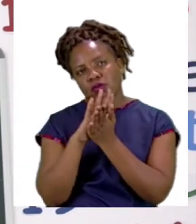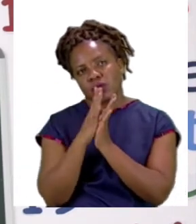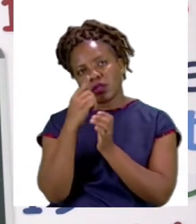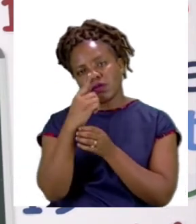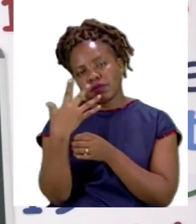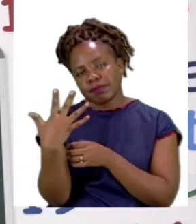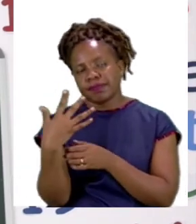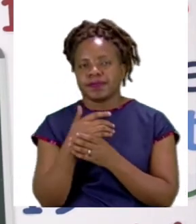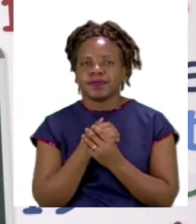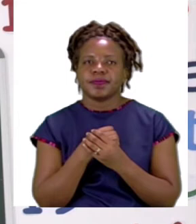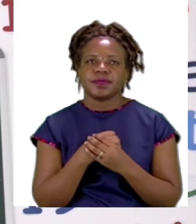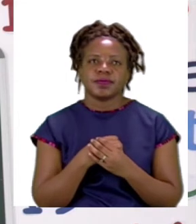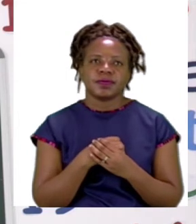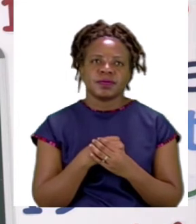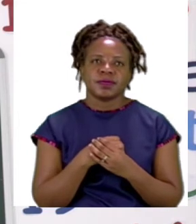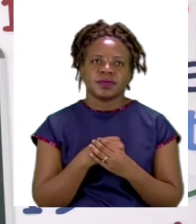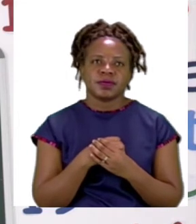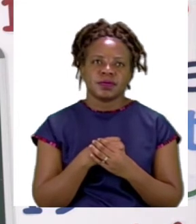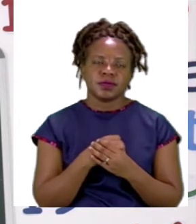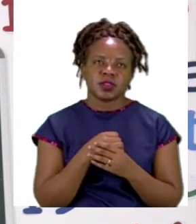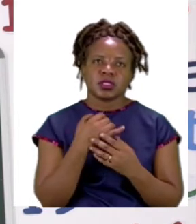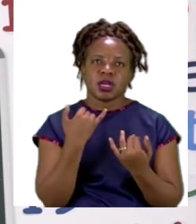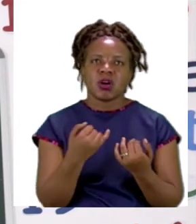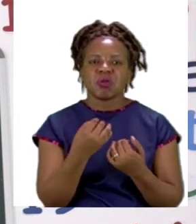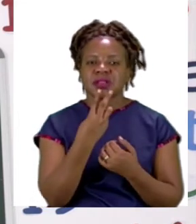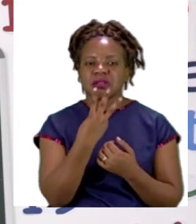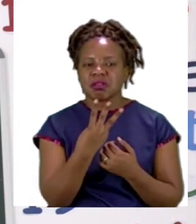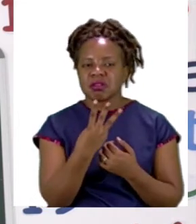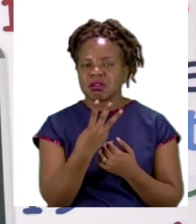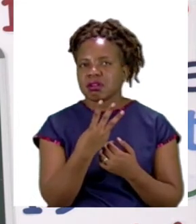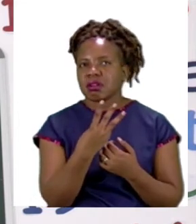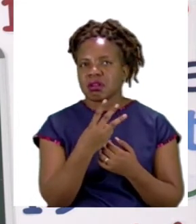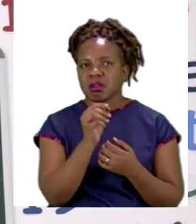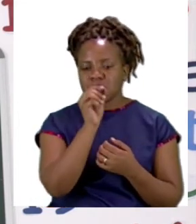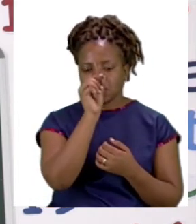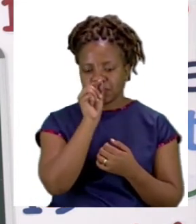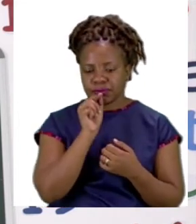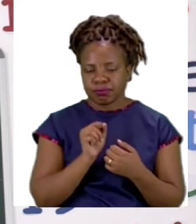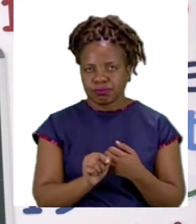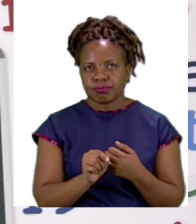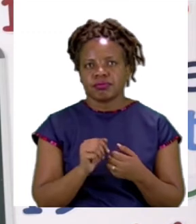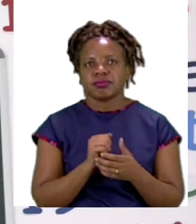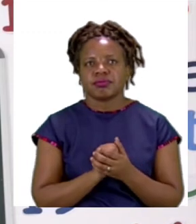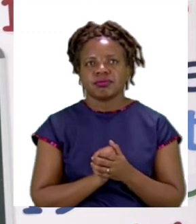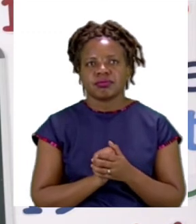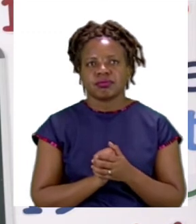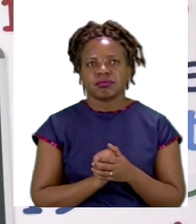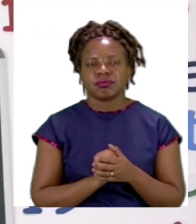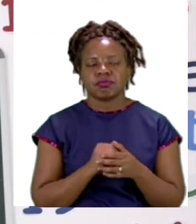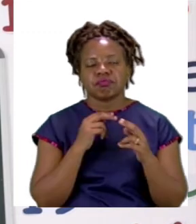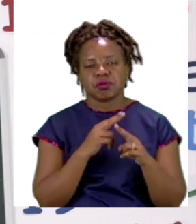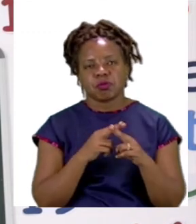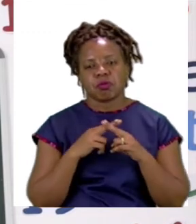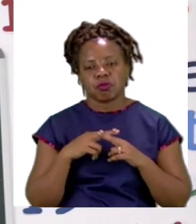our answer will be 3. So this is the borrowing method where